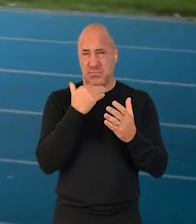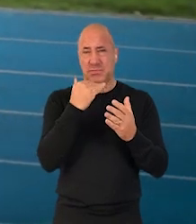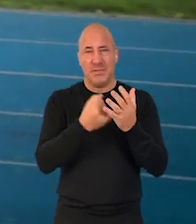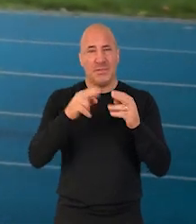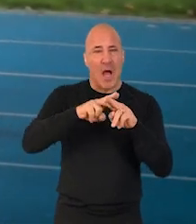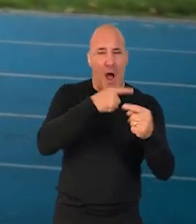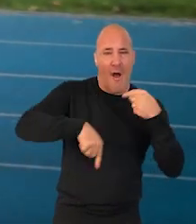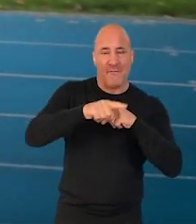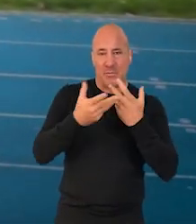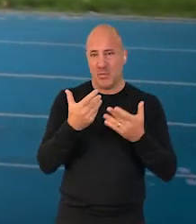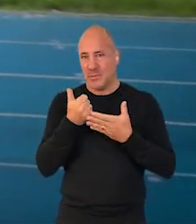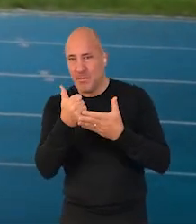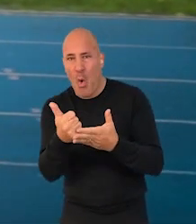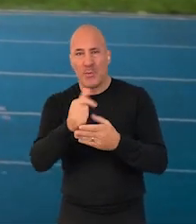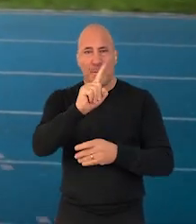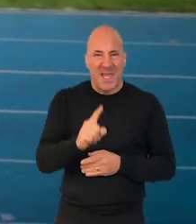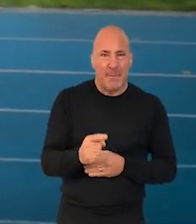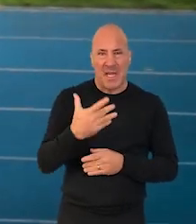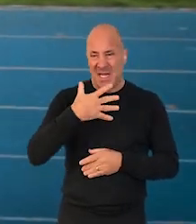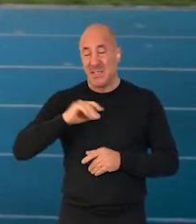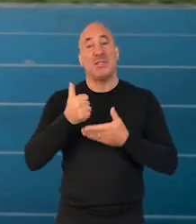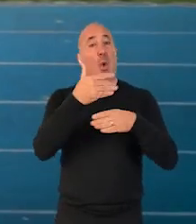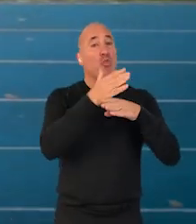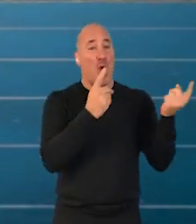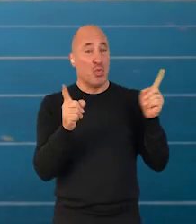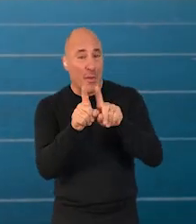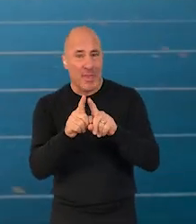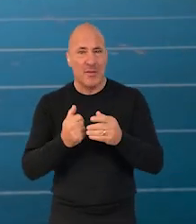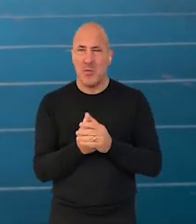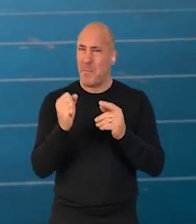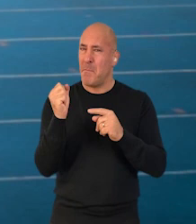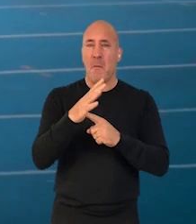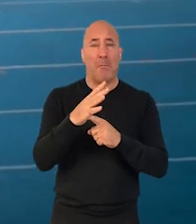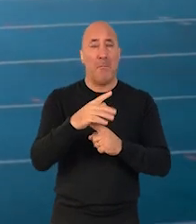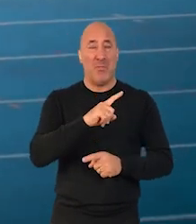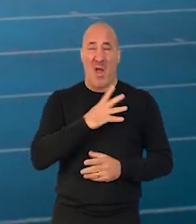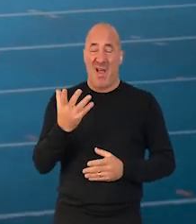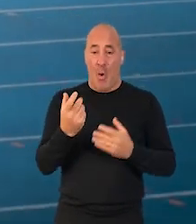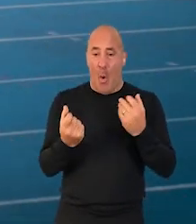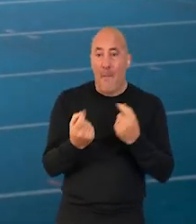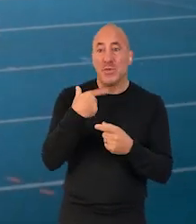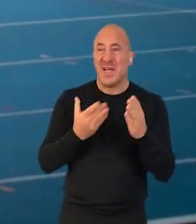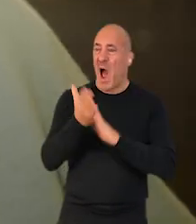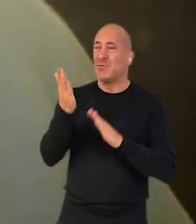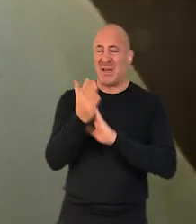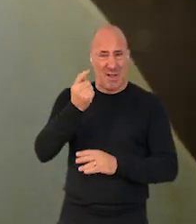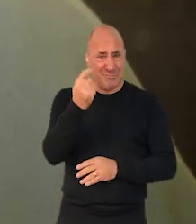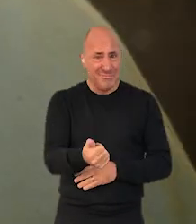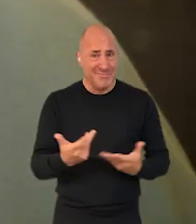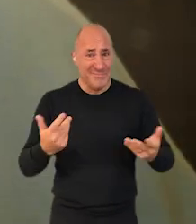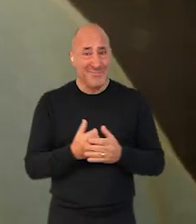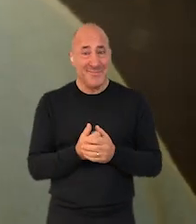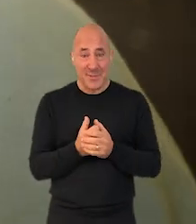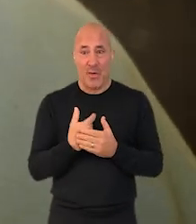on site who come and support people who need that, as well as their support workers. It's very vital because they can't always